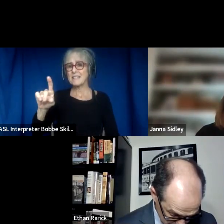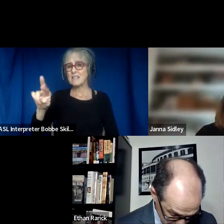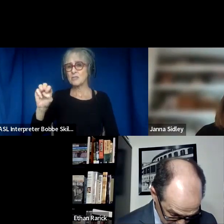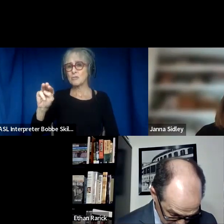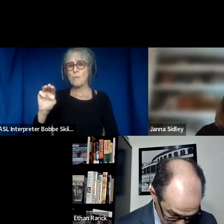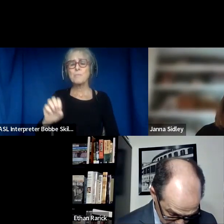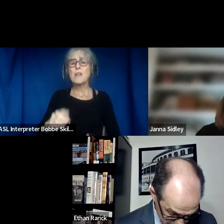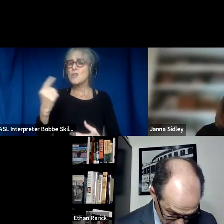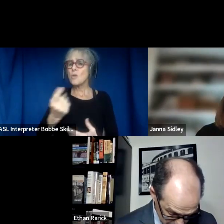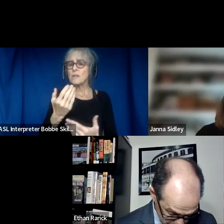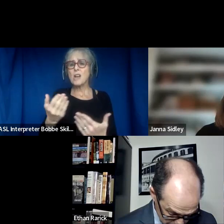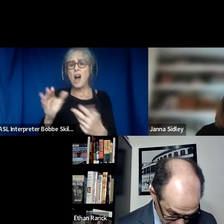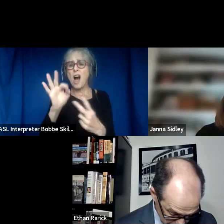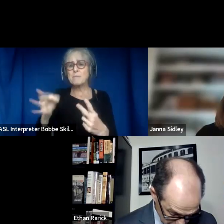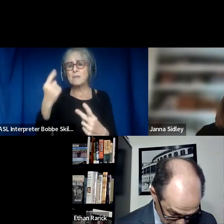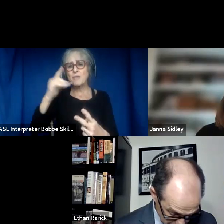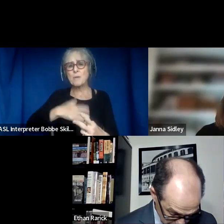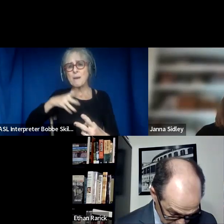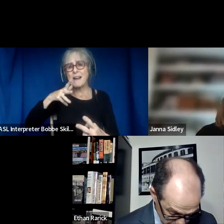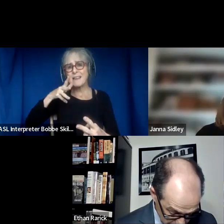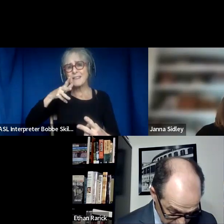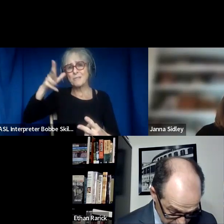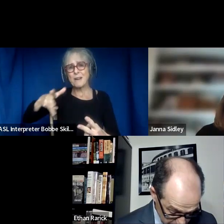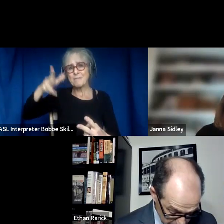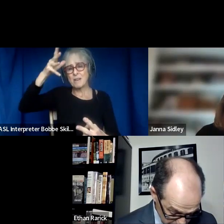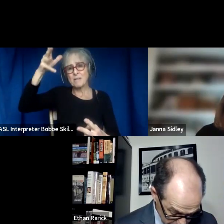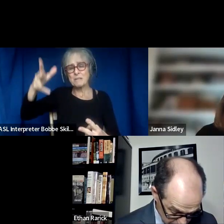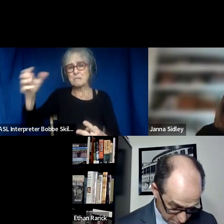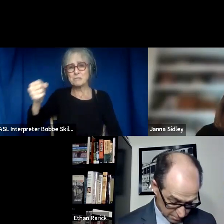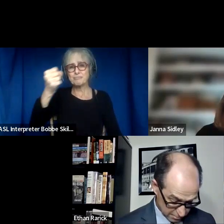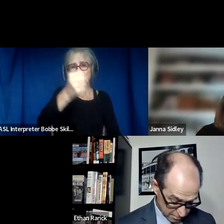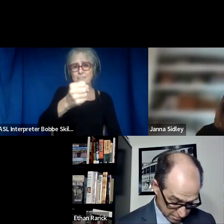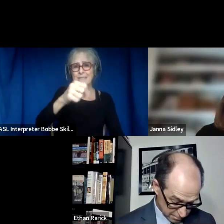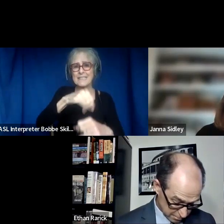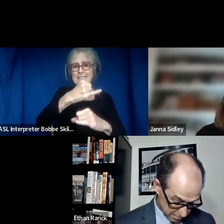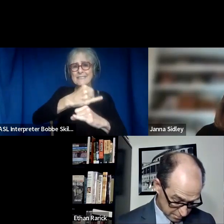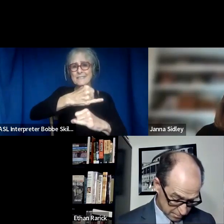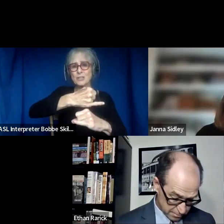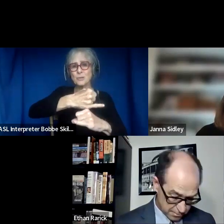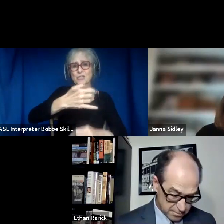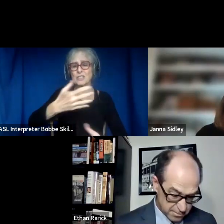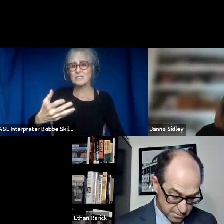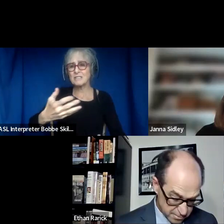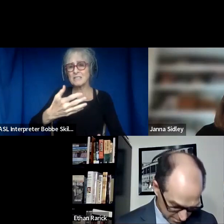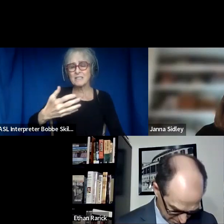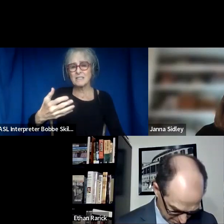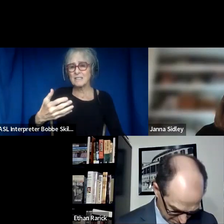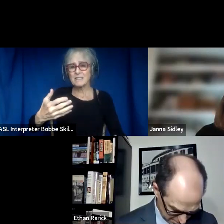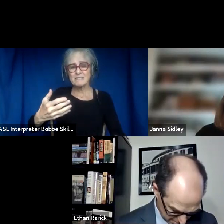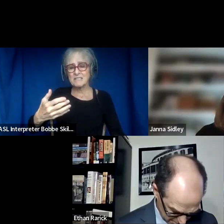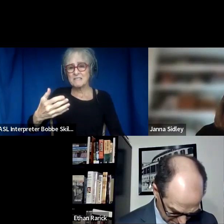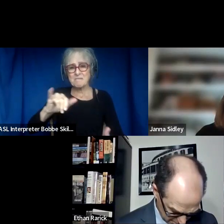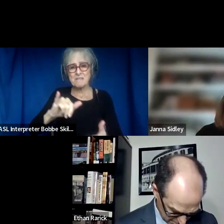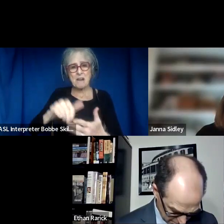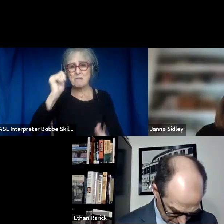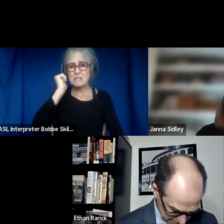him. They told him to move him into the Sonoma Developmental Center. That was the only option offered. This was common practice.